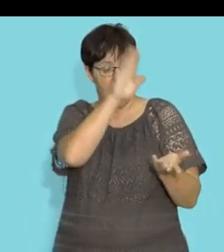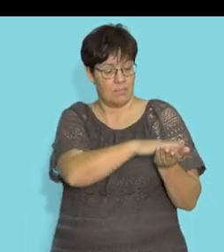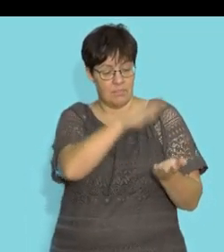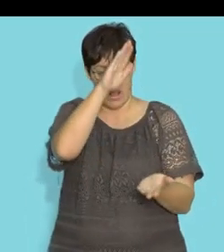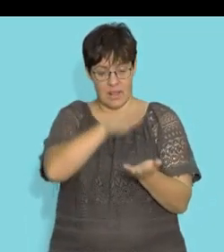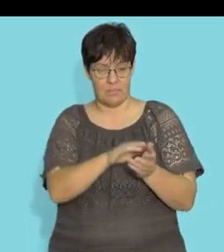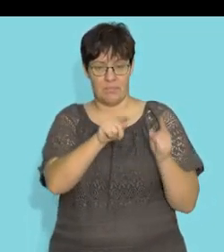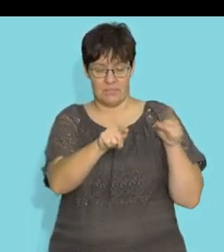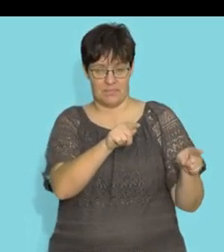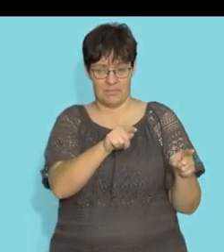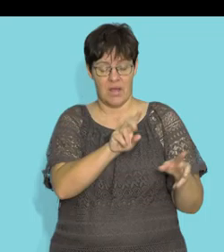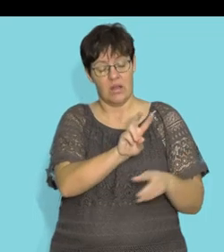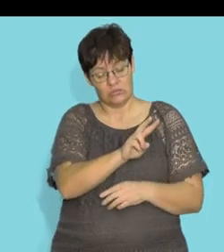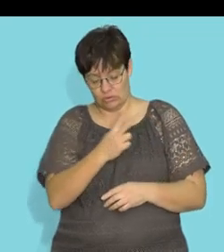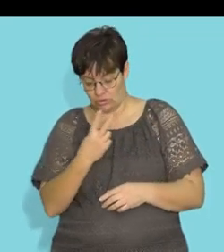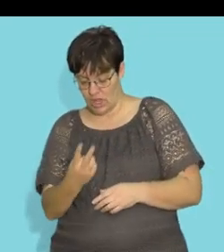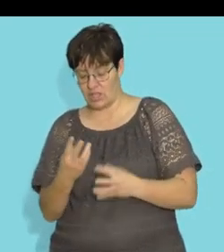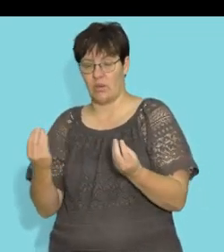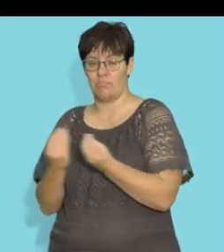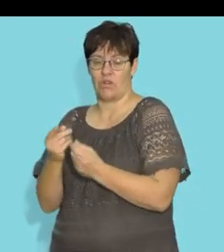formed.